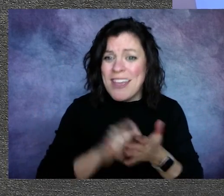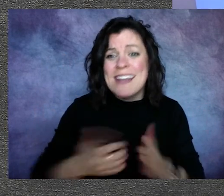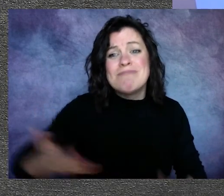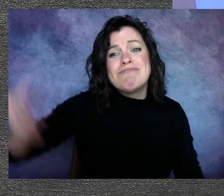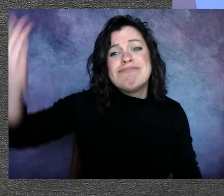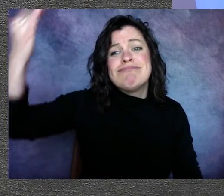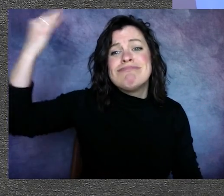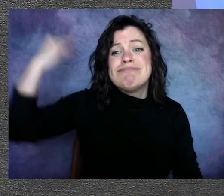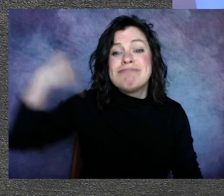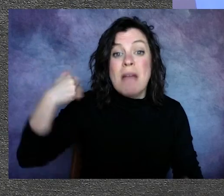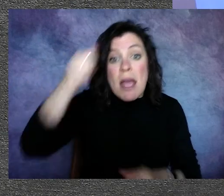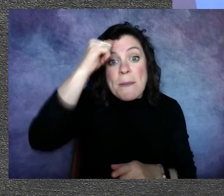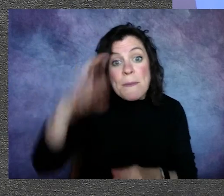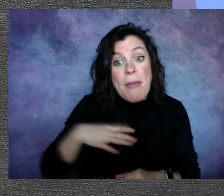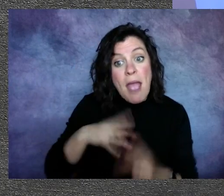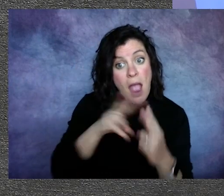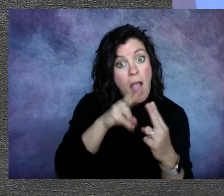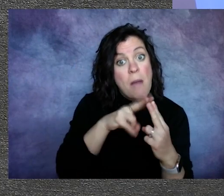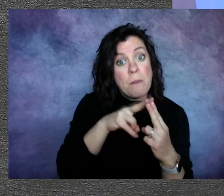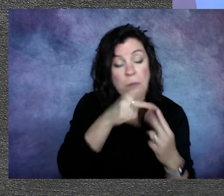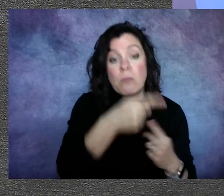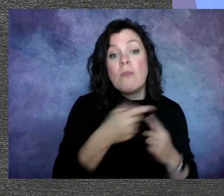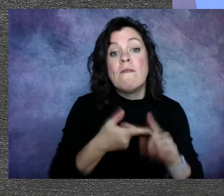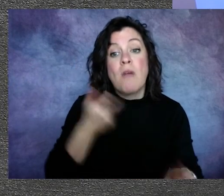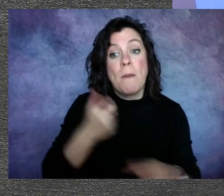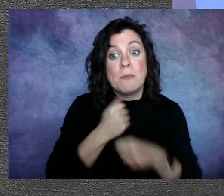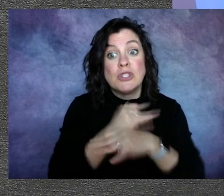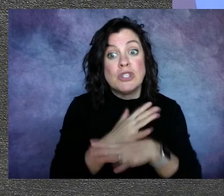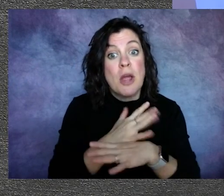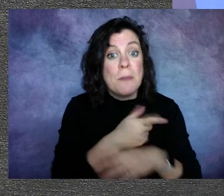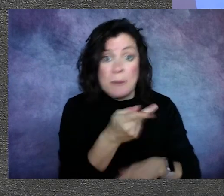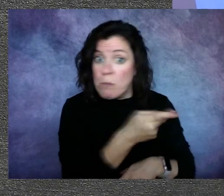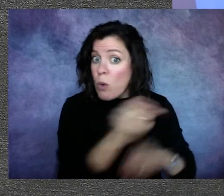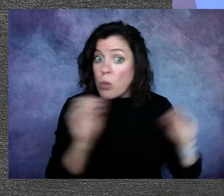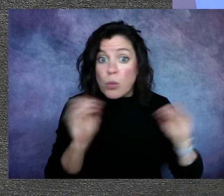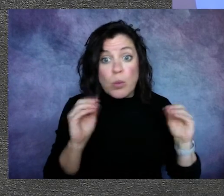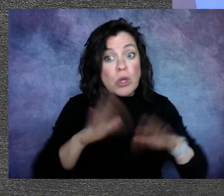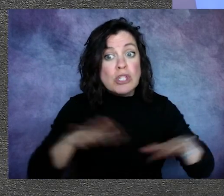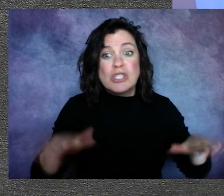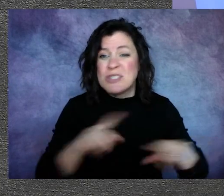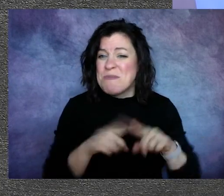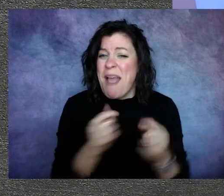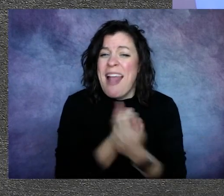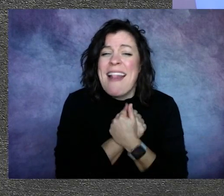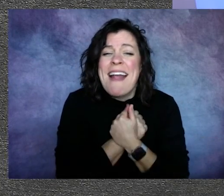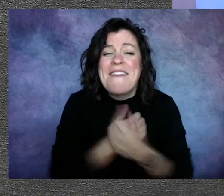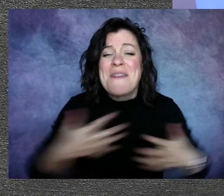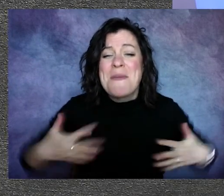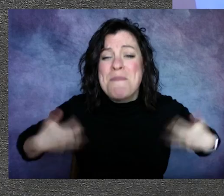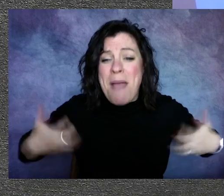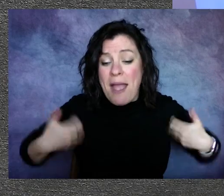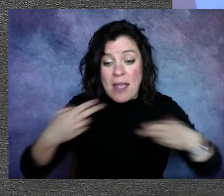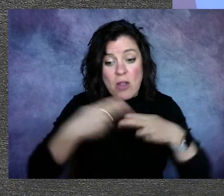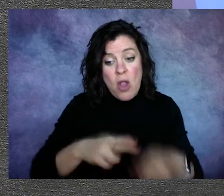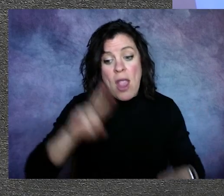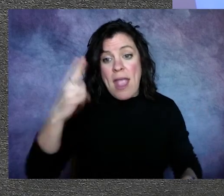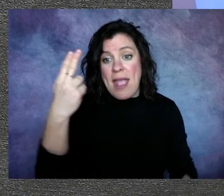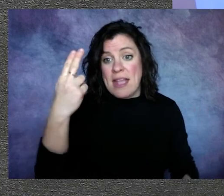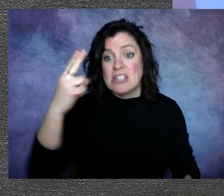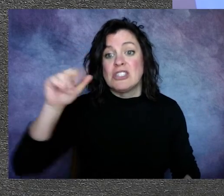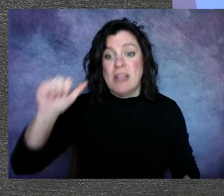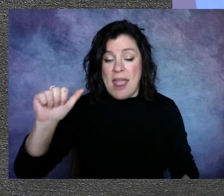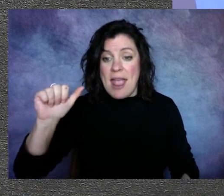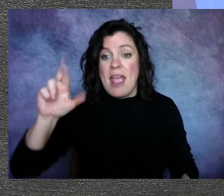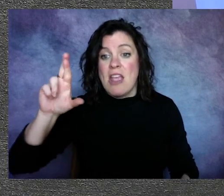Germany. They never had any children, but they sure did love animals. H.A. Rey stands for Hans Augusto Rey, and his wife